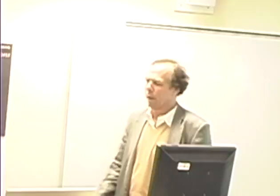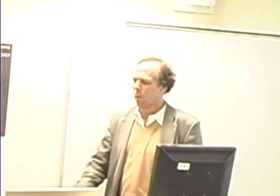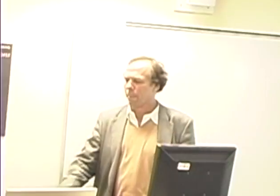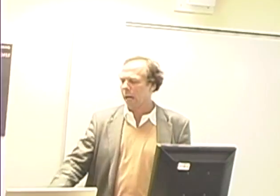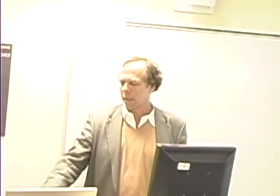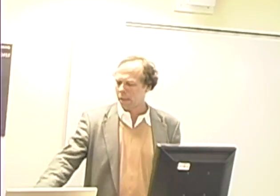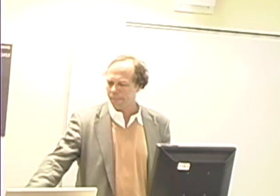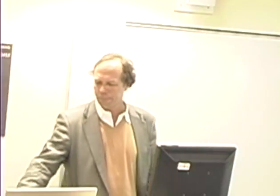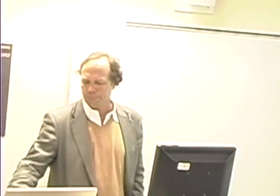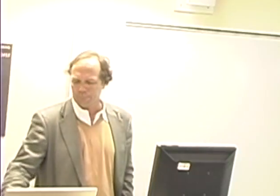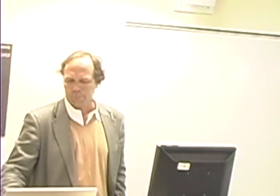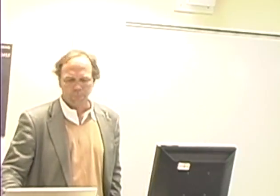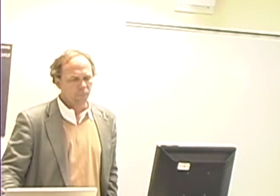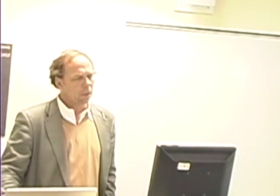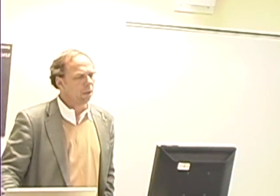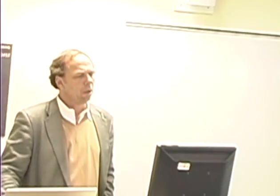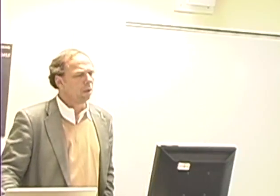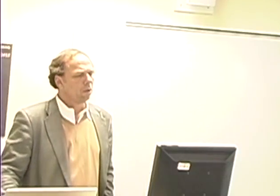is quite robust.